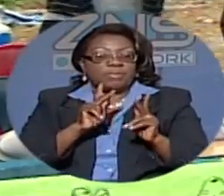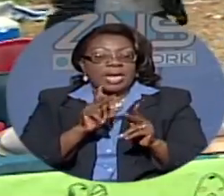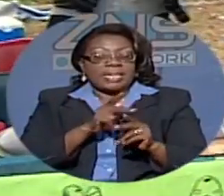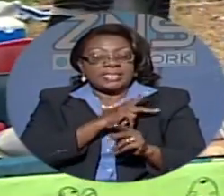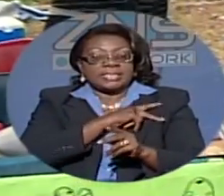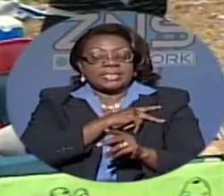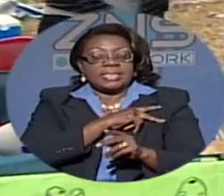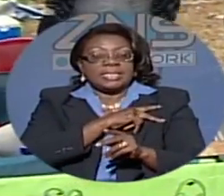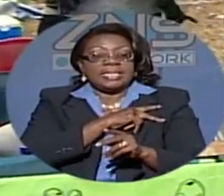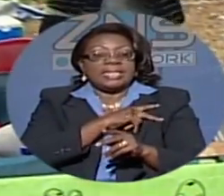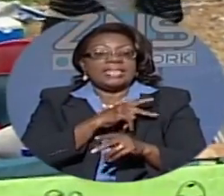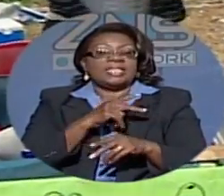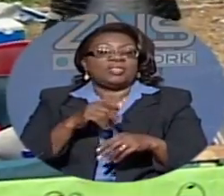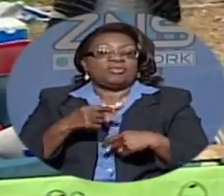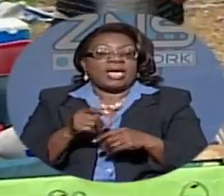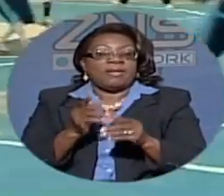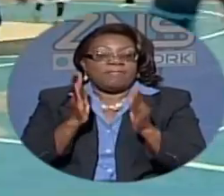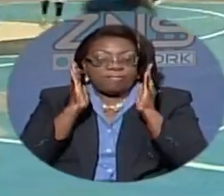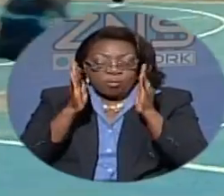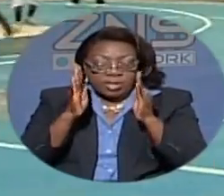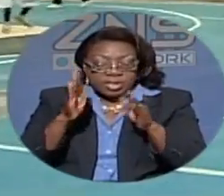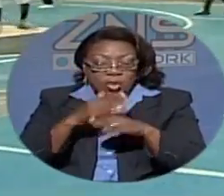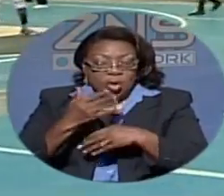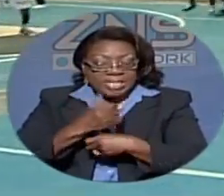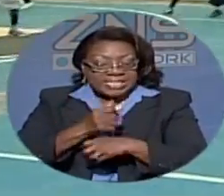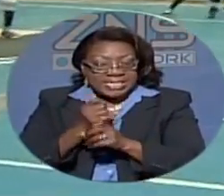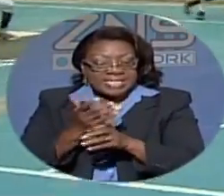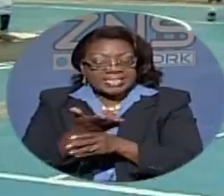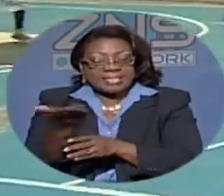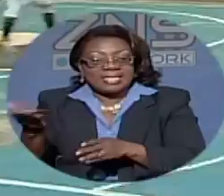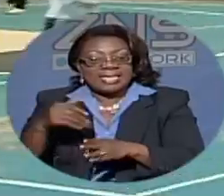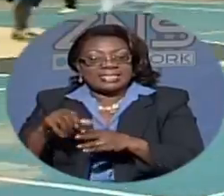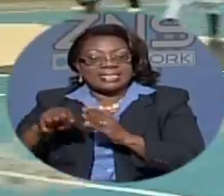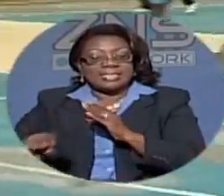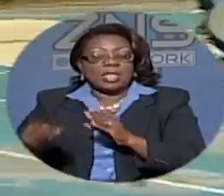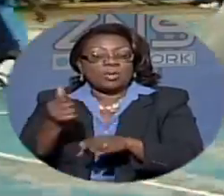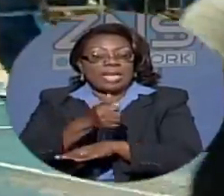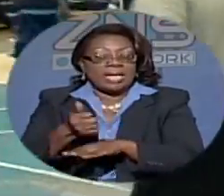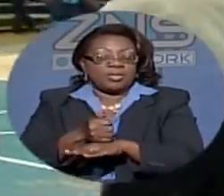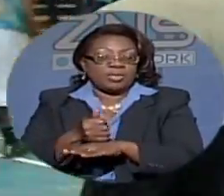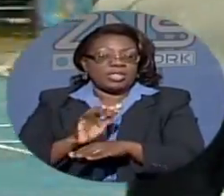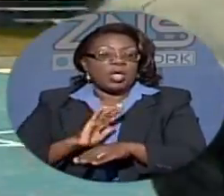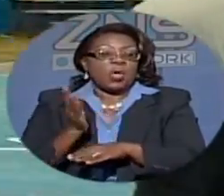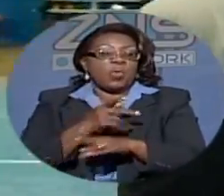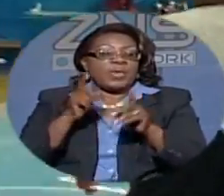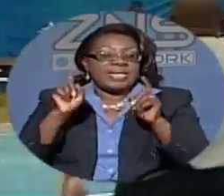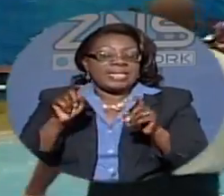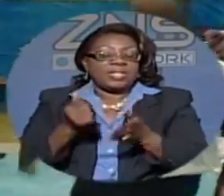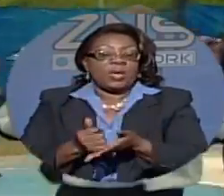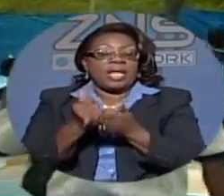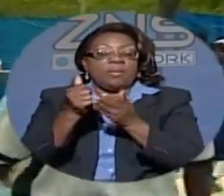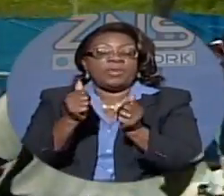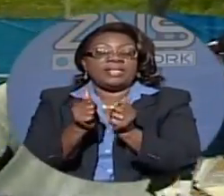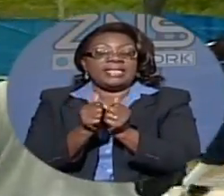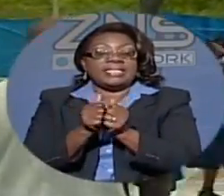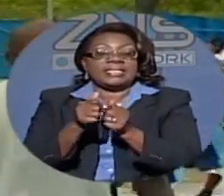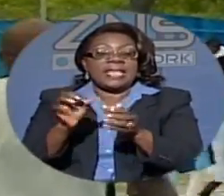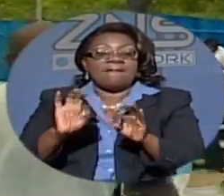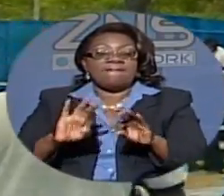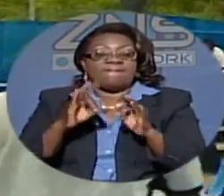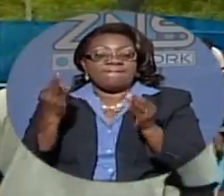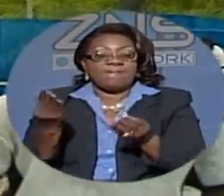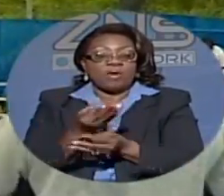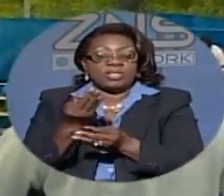improve the conditions in South Andros. We need to help with this same function here, and we need to